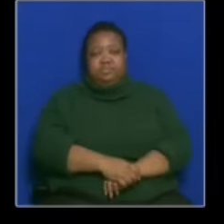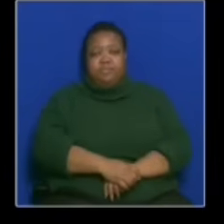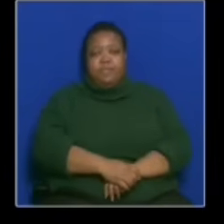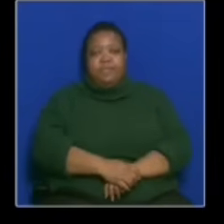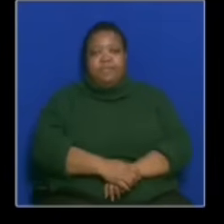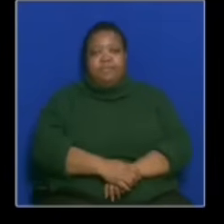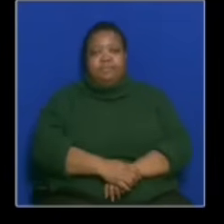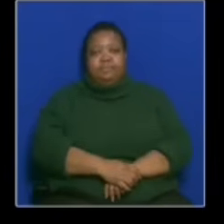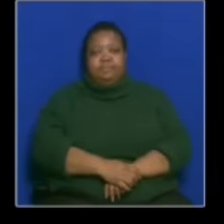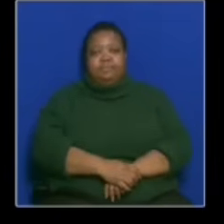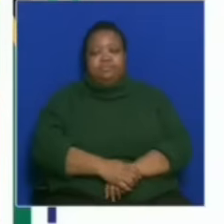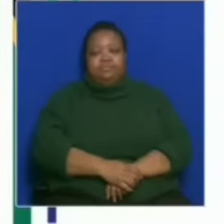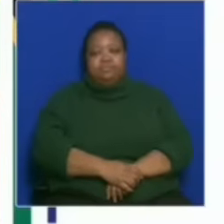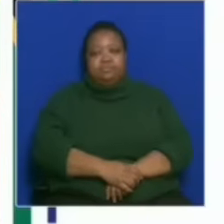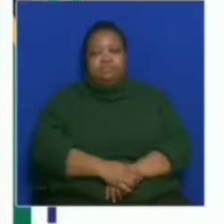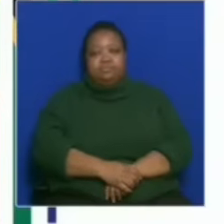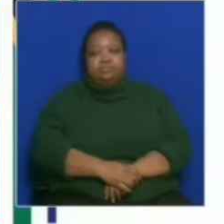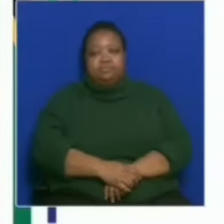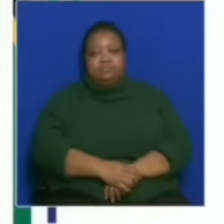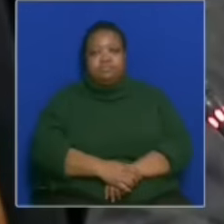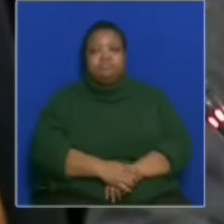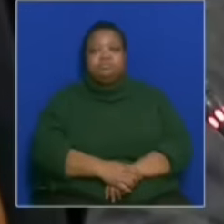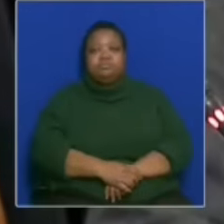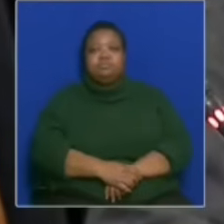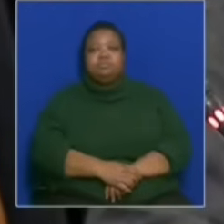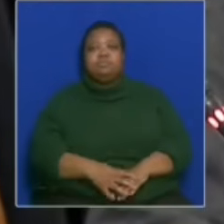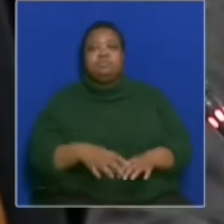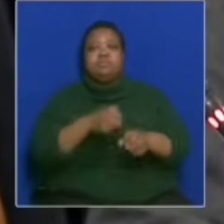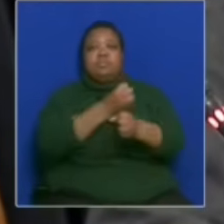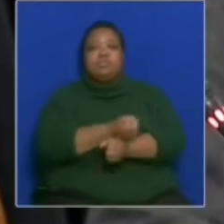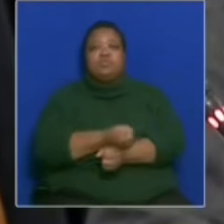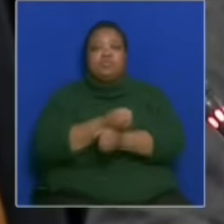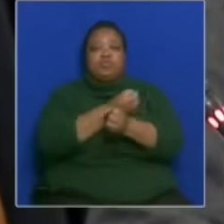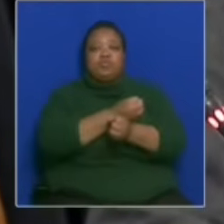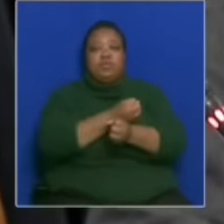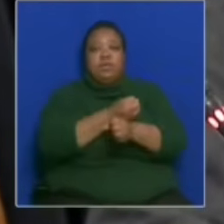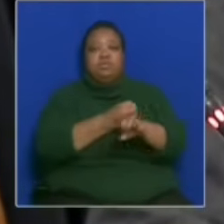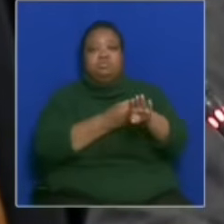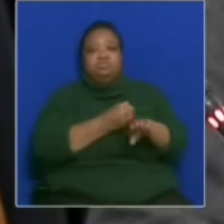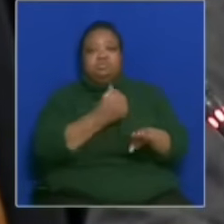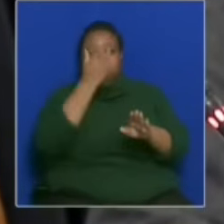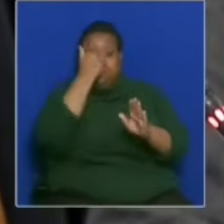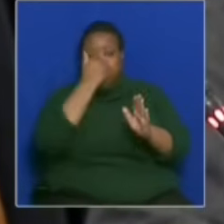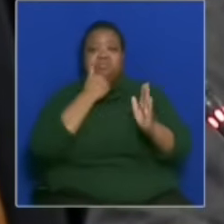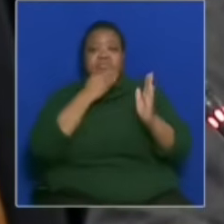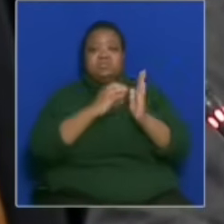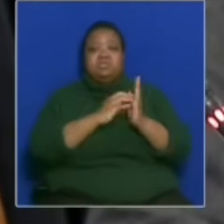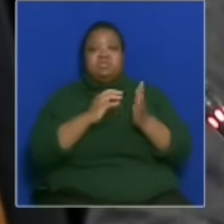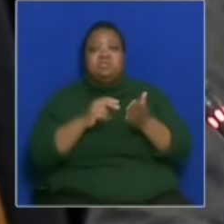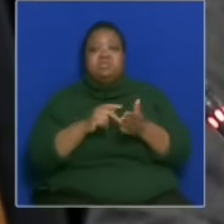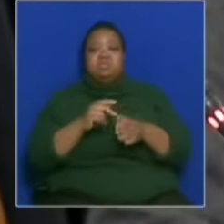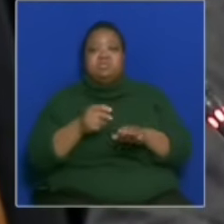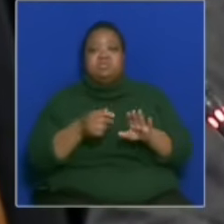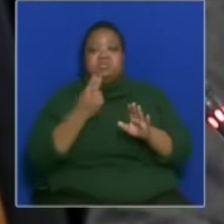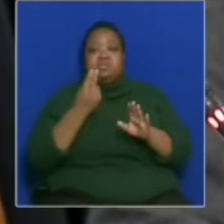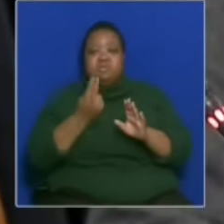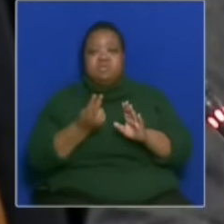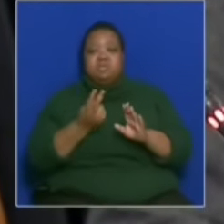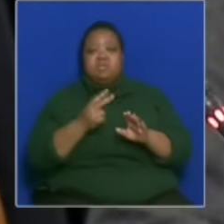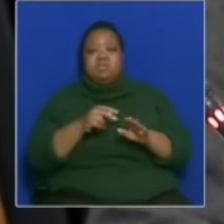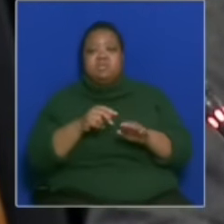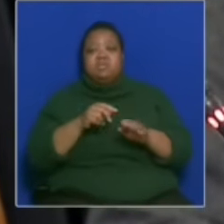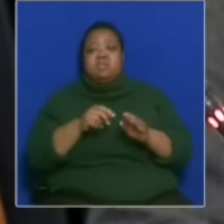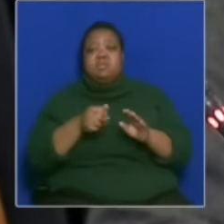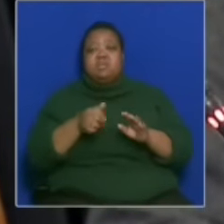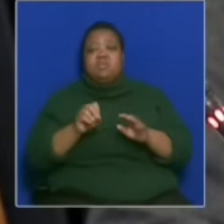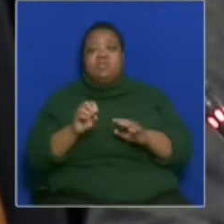and of a truck, which we see at 6043 that has boxes in it,